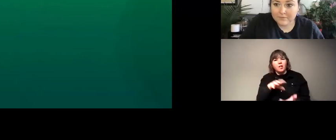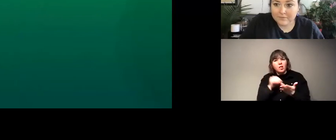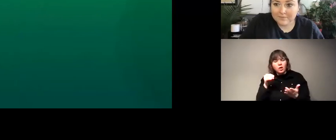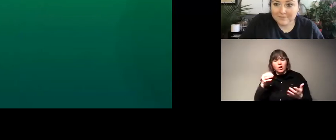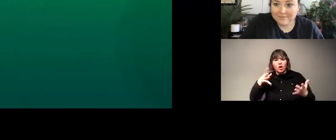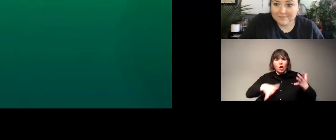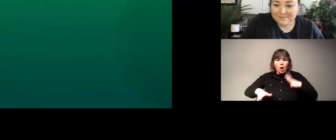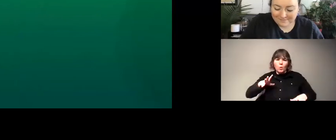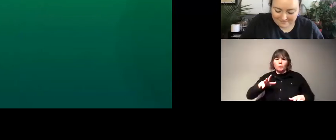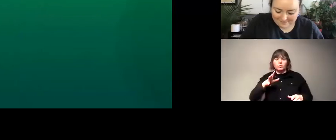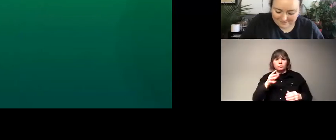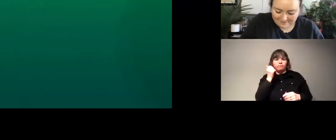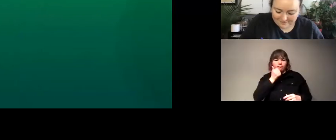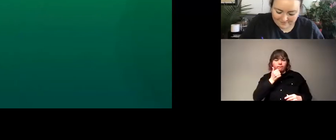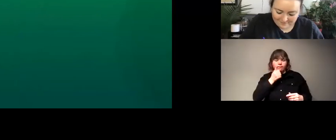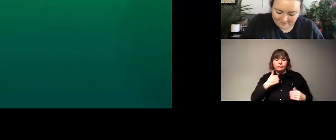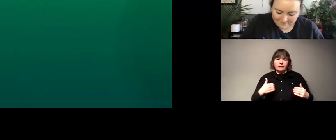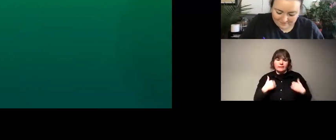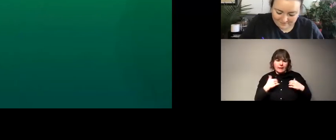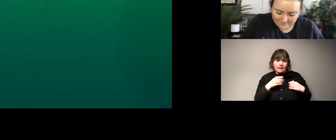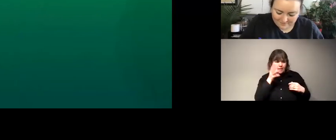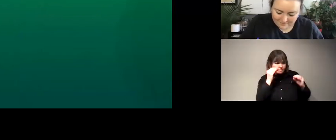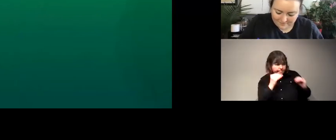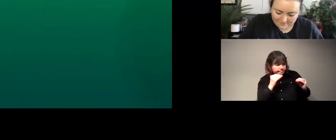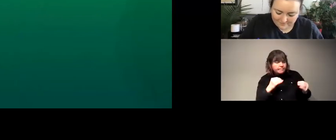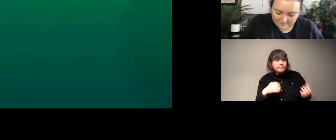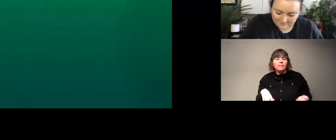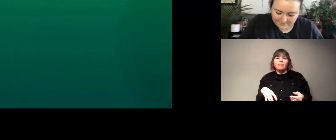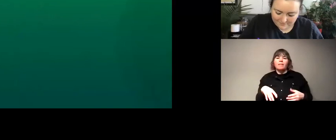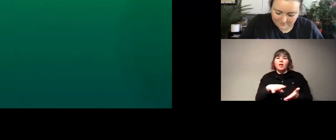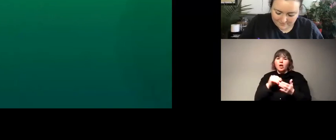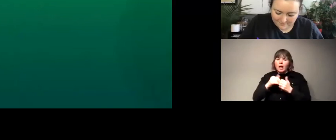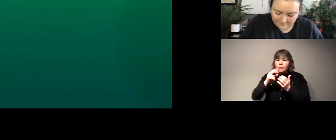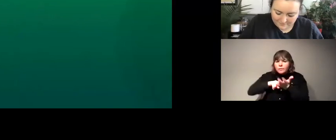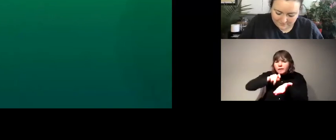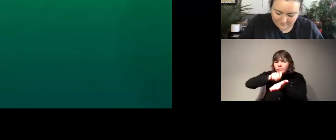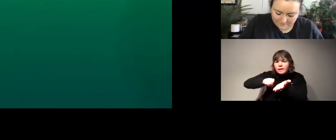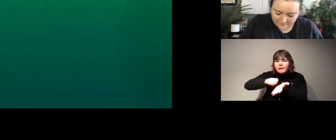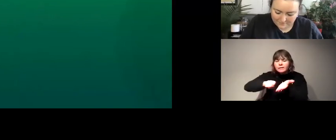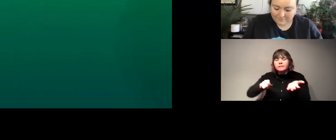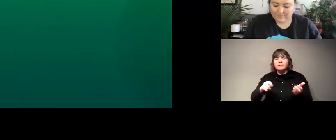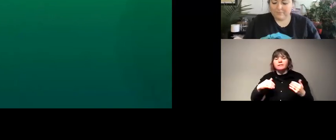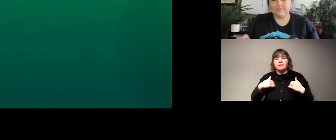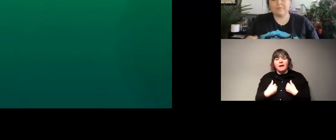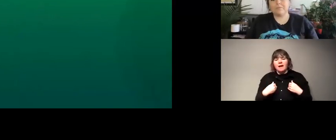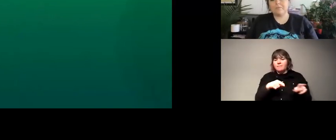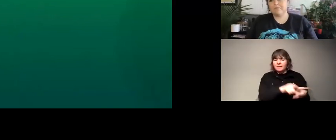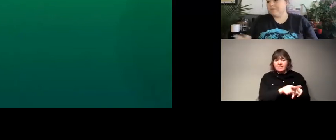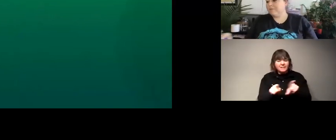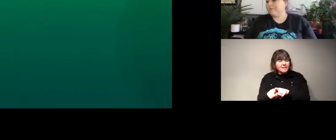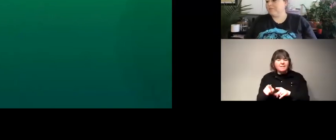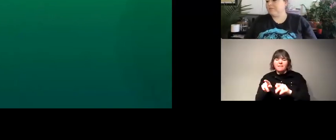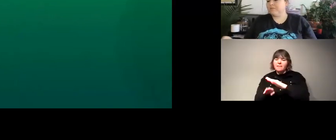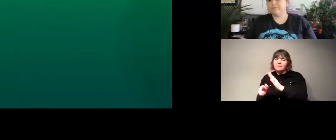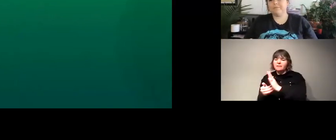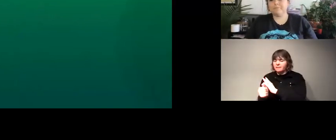clothes and dress ourselves when we're young, and how we have to learn how to read and write. Our animals have to learn some basic skills